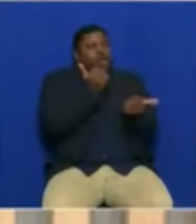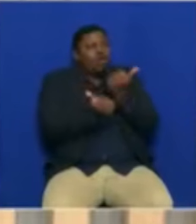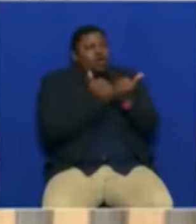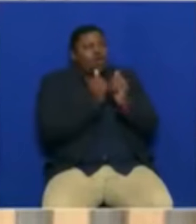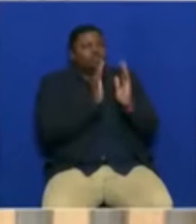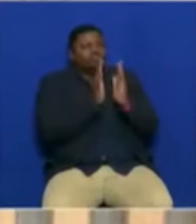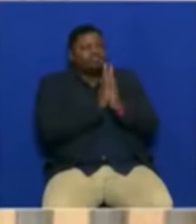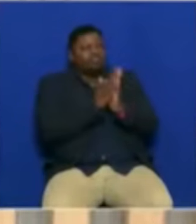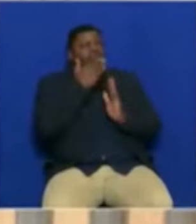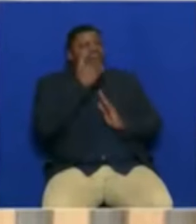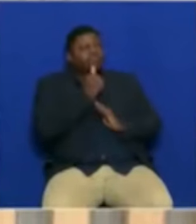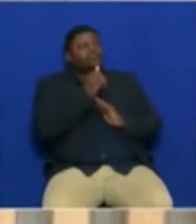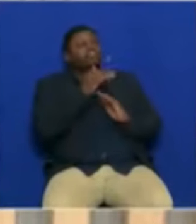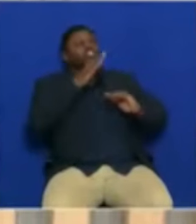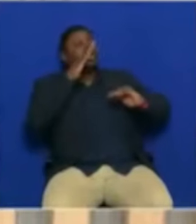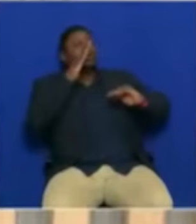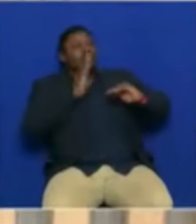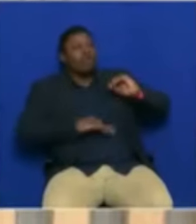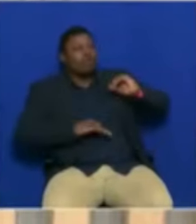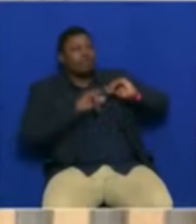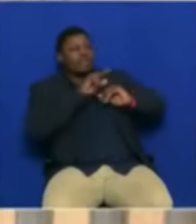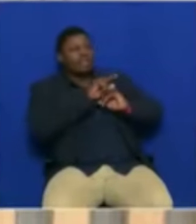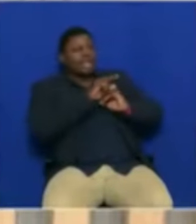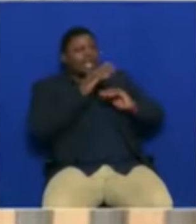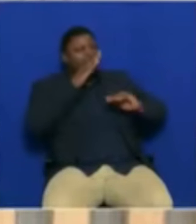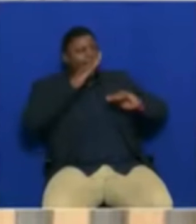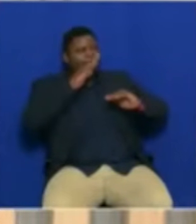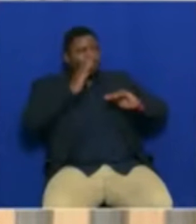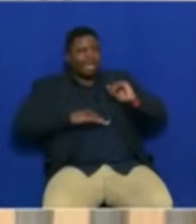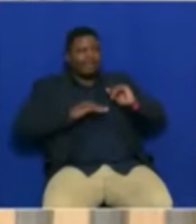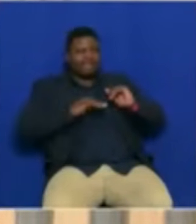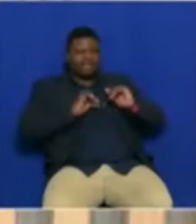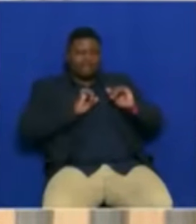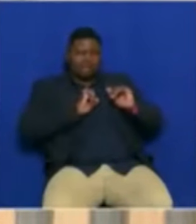this, I would like us to go to file 7, page